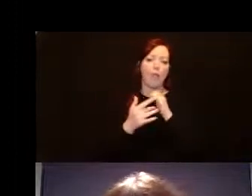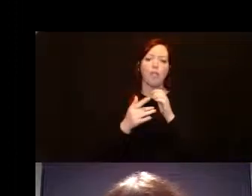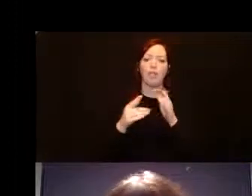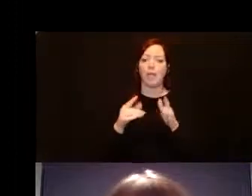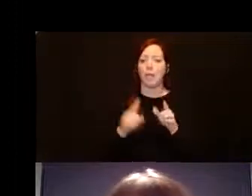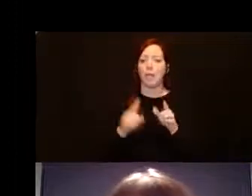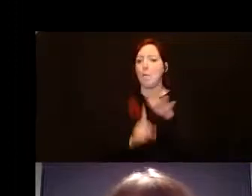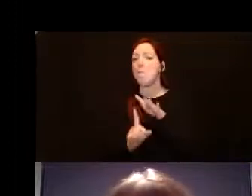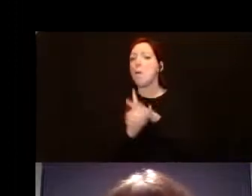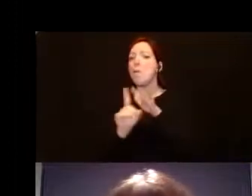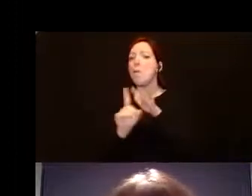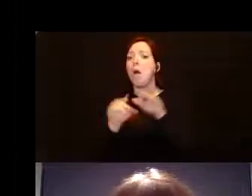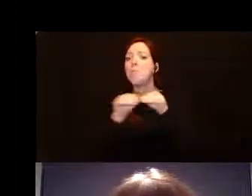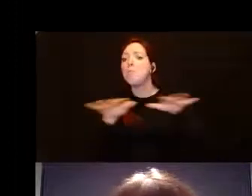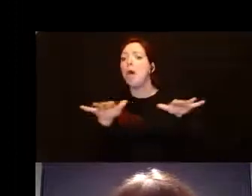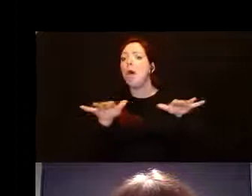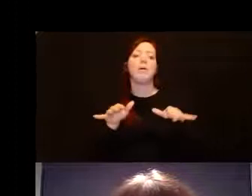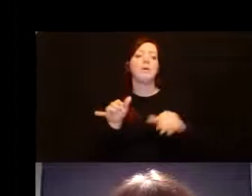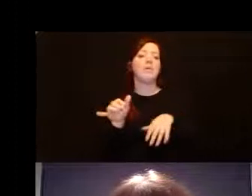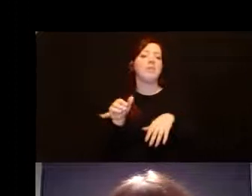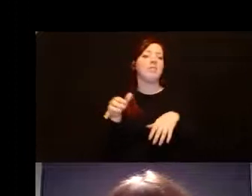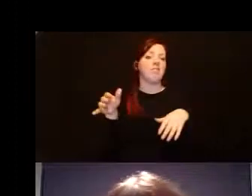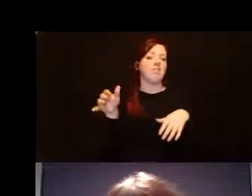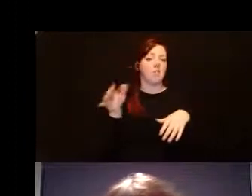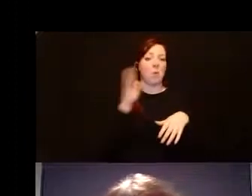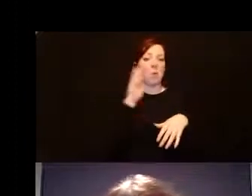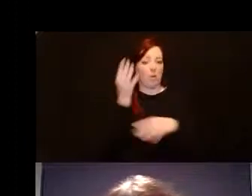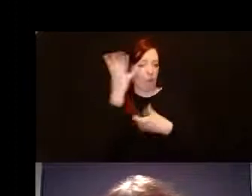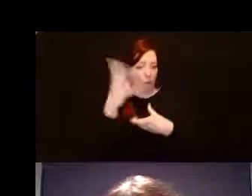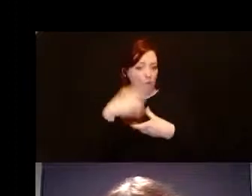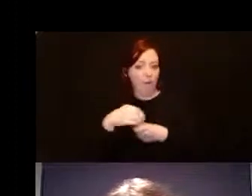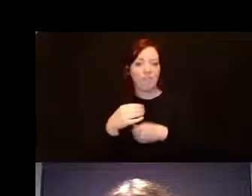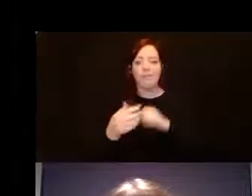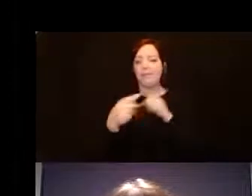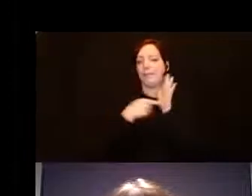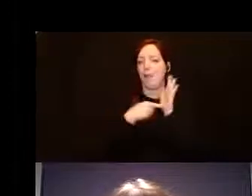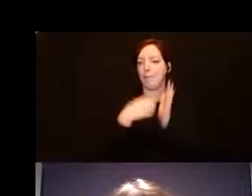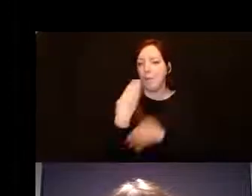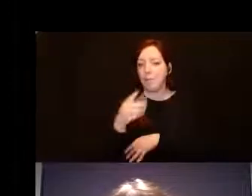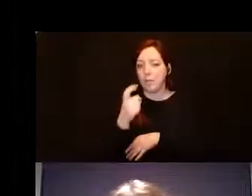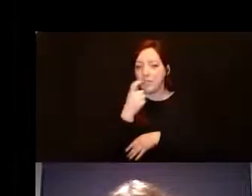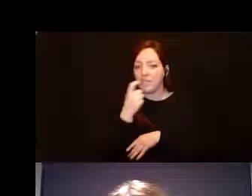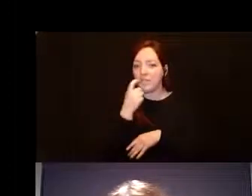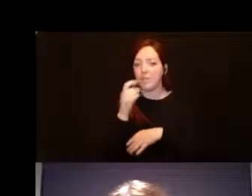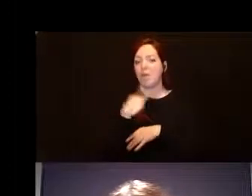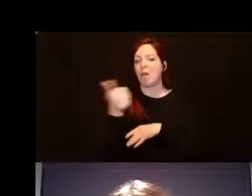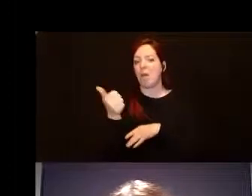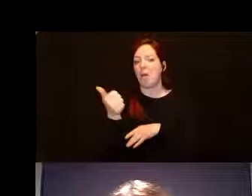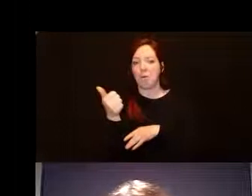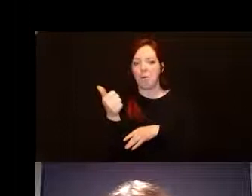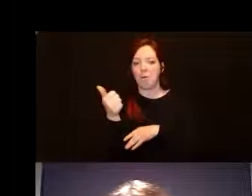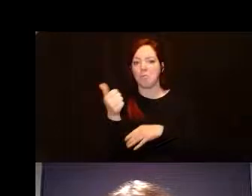as Bluetooth and so on. I will be talking about it a little bit later. But the current